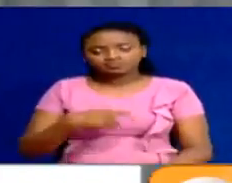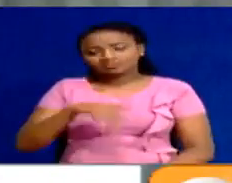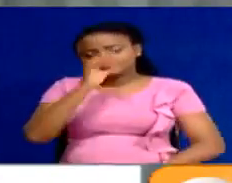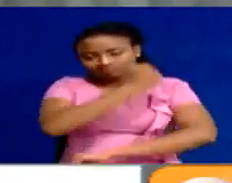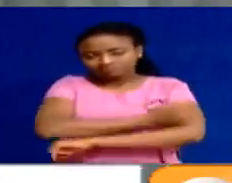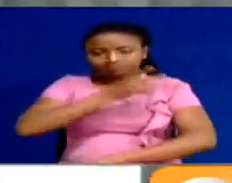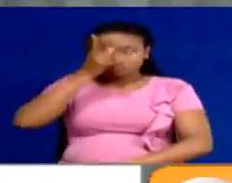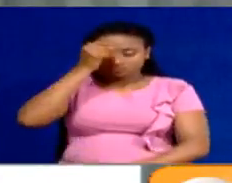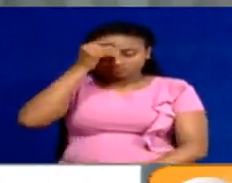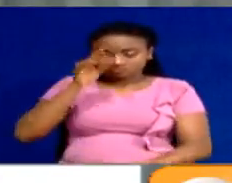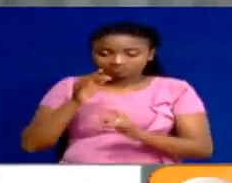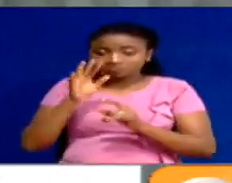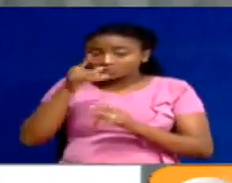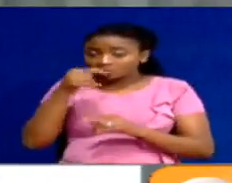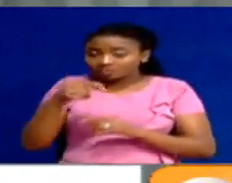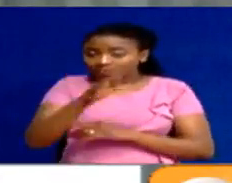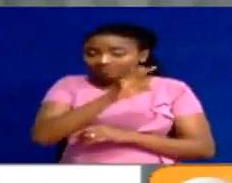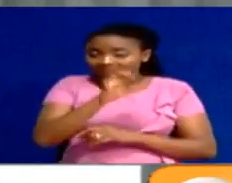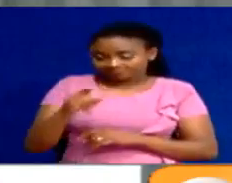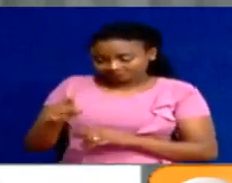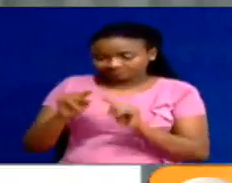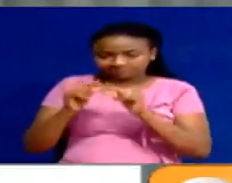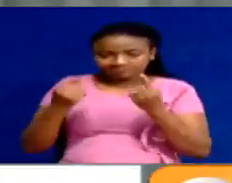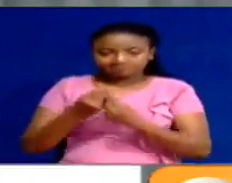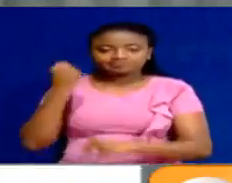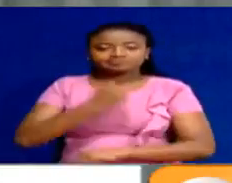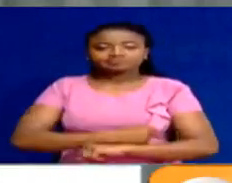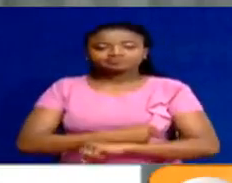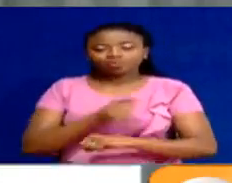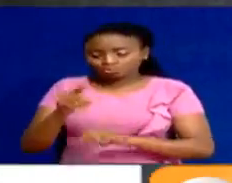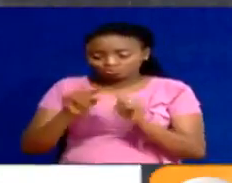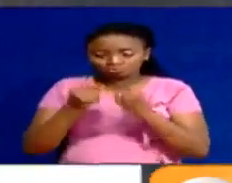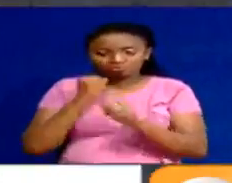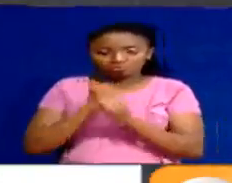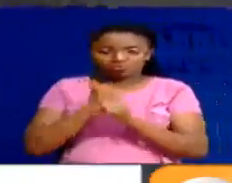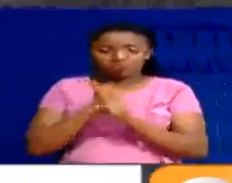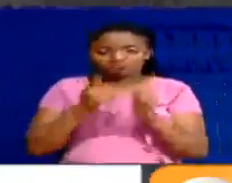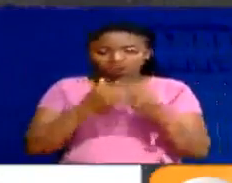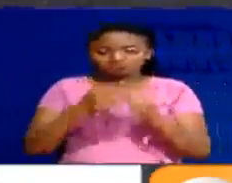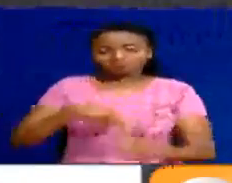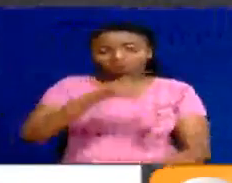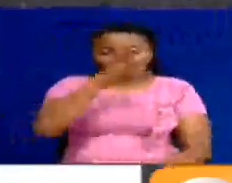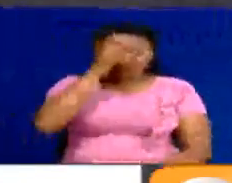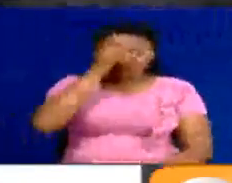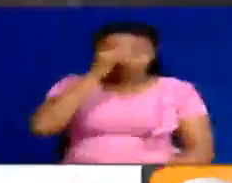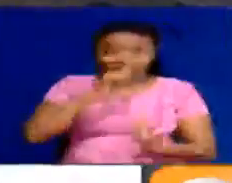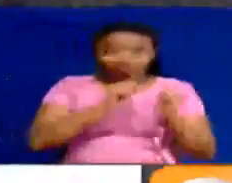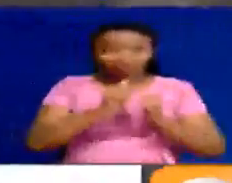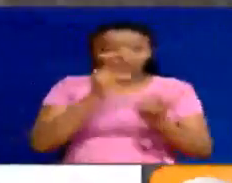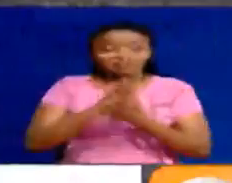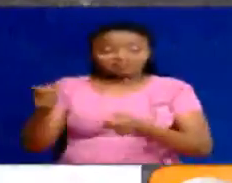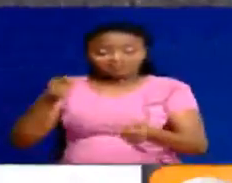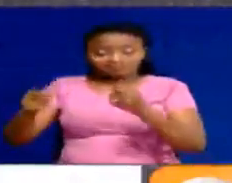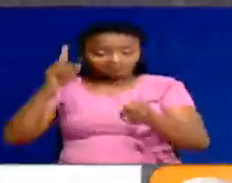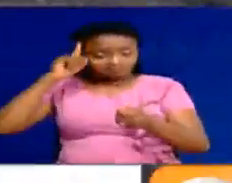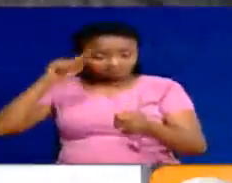shule na kikundi kaweza kufanya graphic design. With charcoal burning still restricted and a